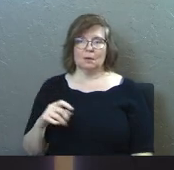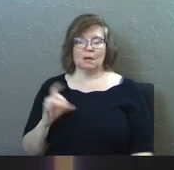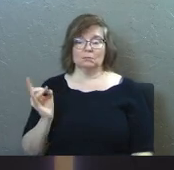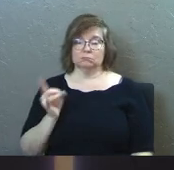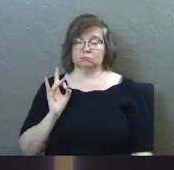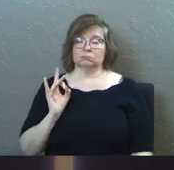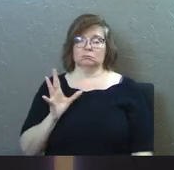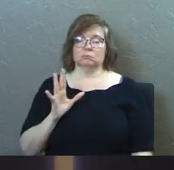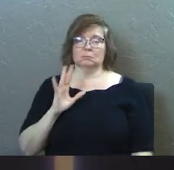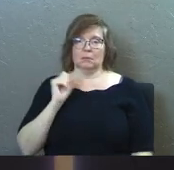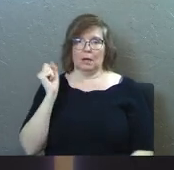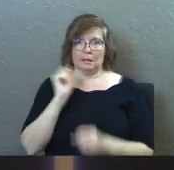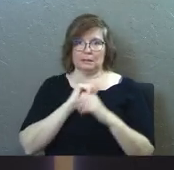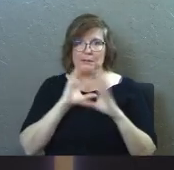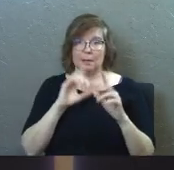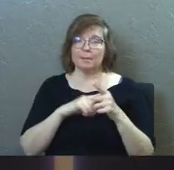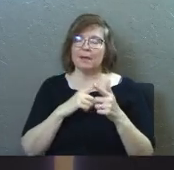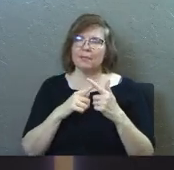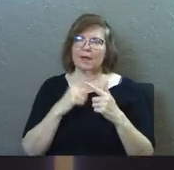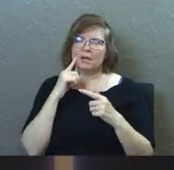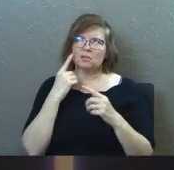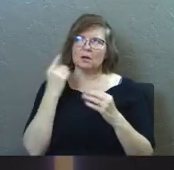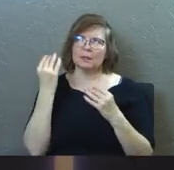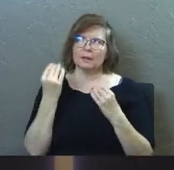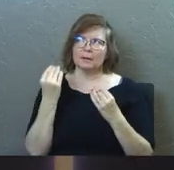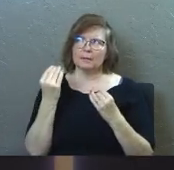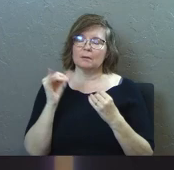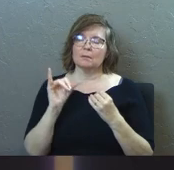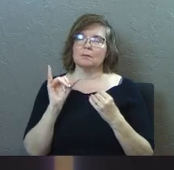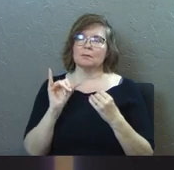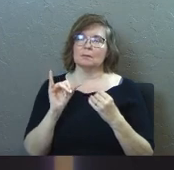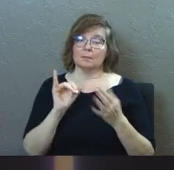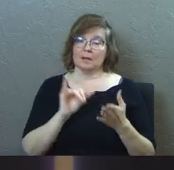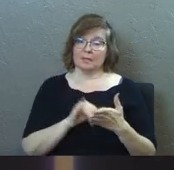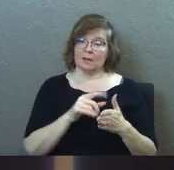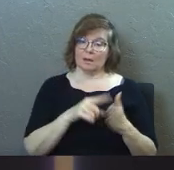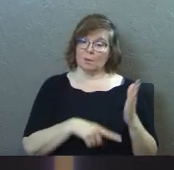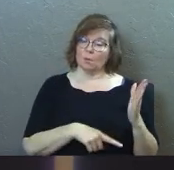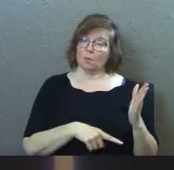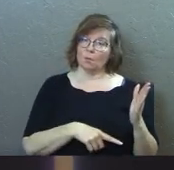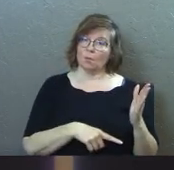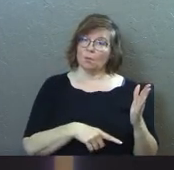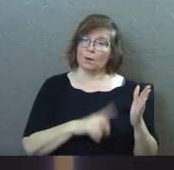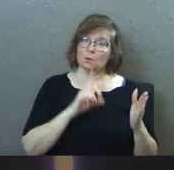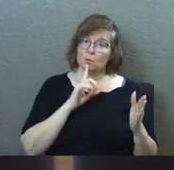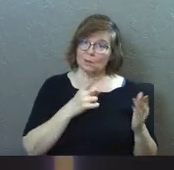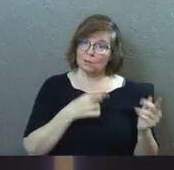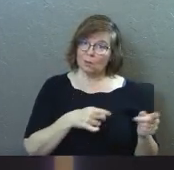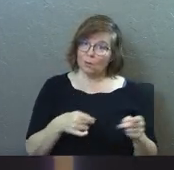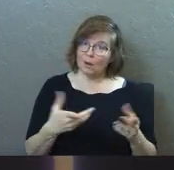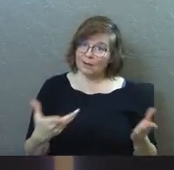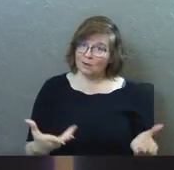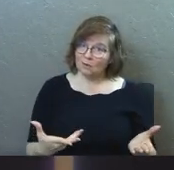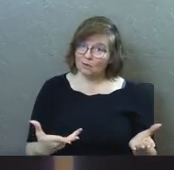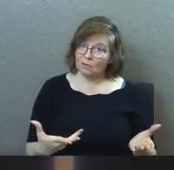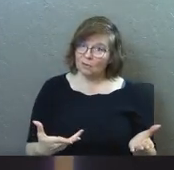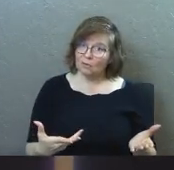violent idea. But then I started to think about it. And it's like, isn't that what's really going on